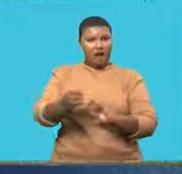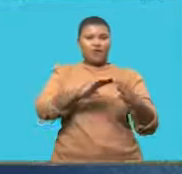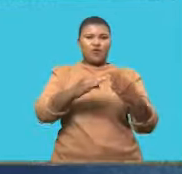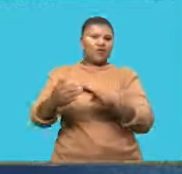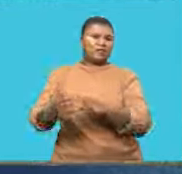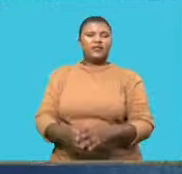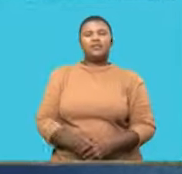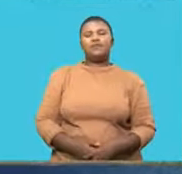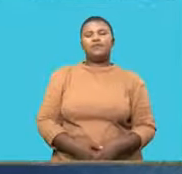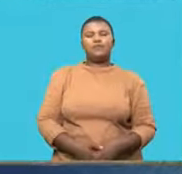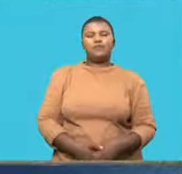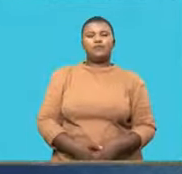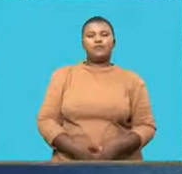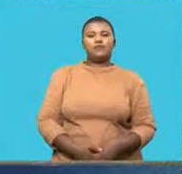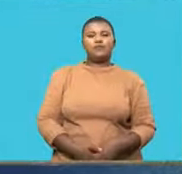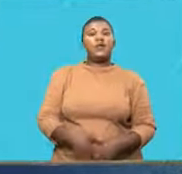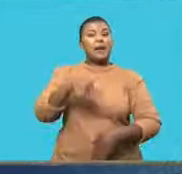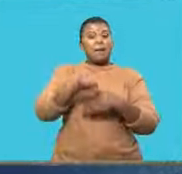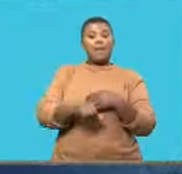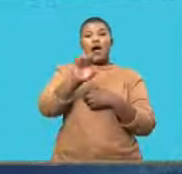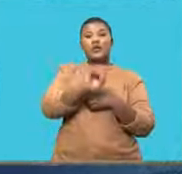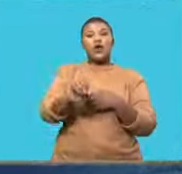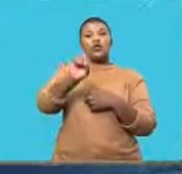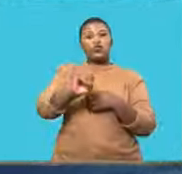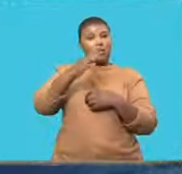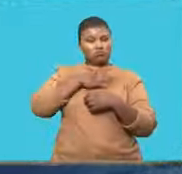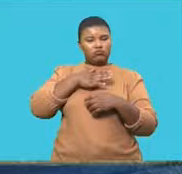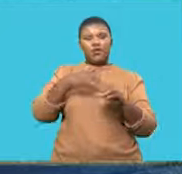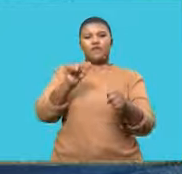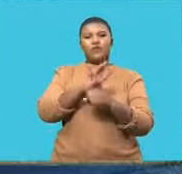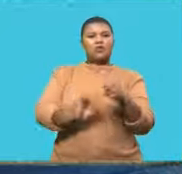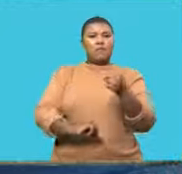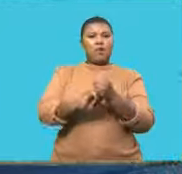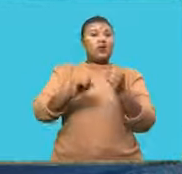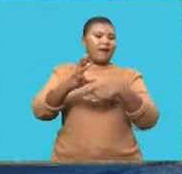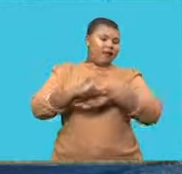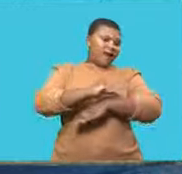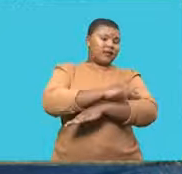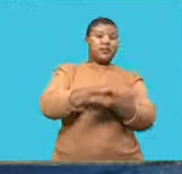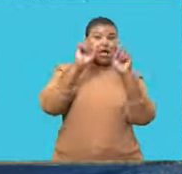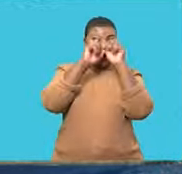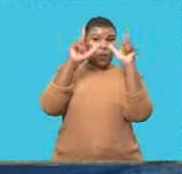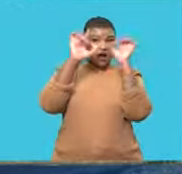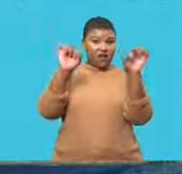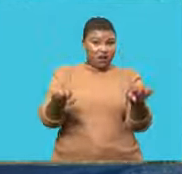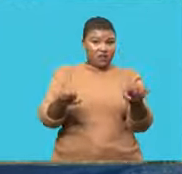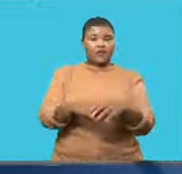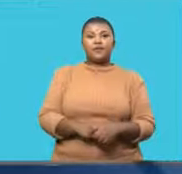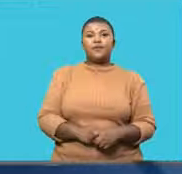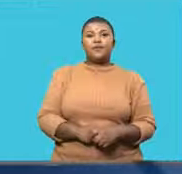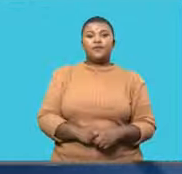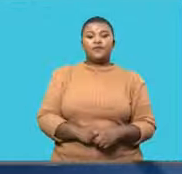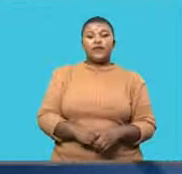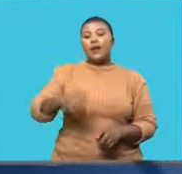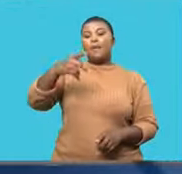setšhaba. As the month of October, we are supporting cancer awareness, right? And